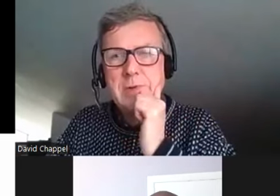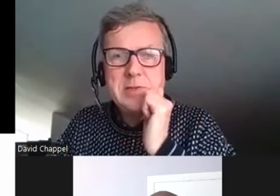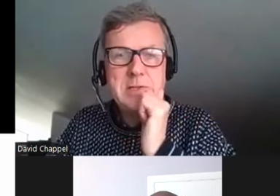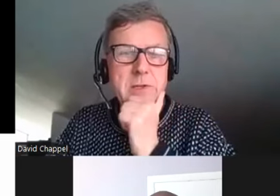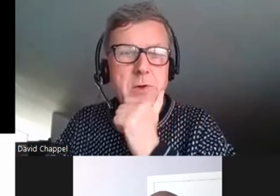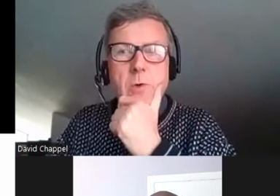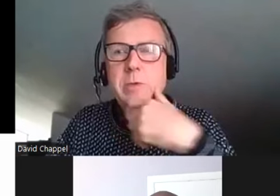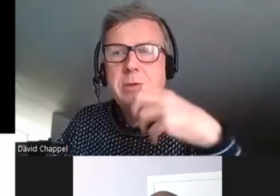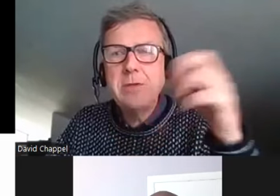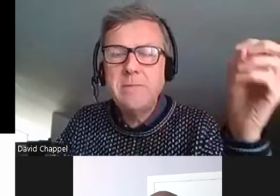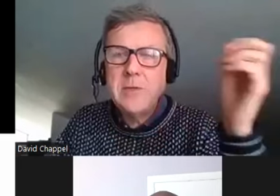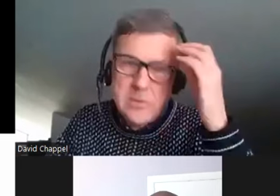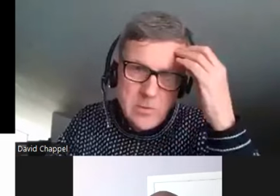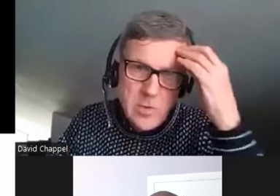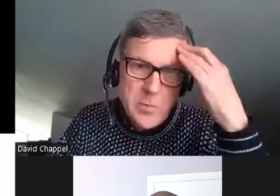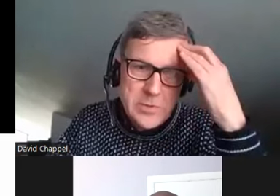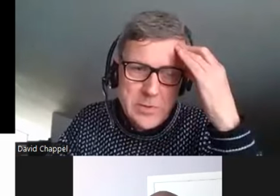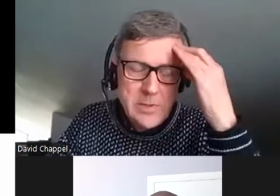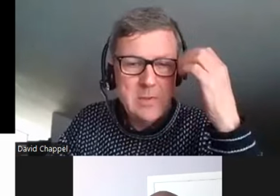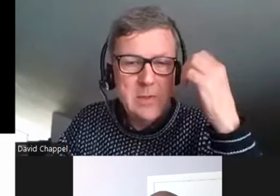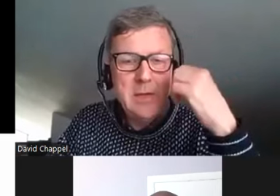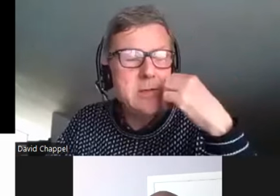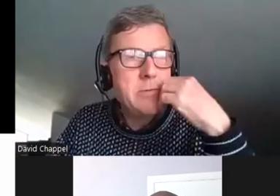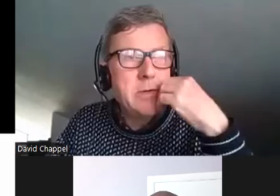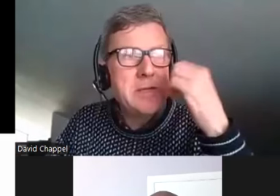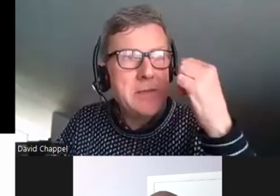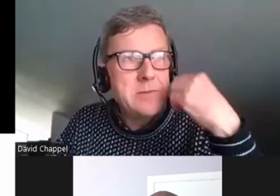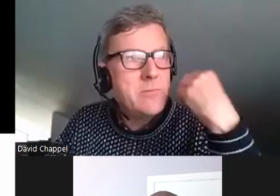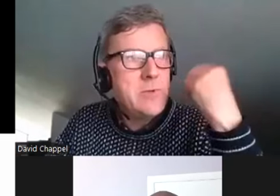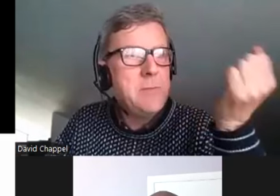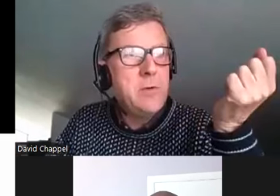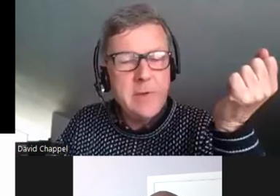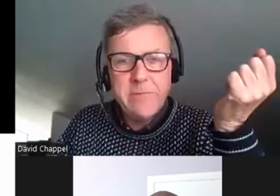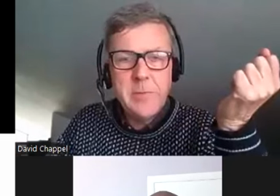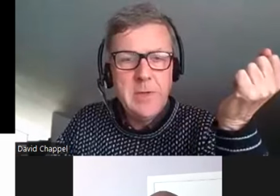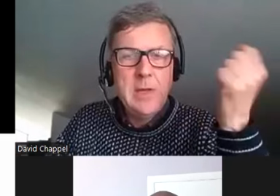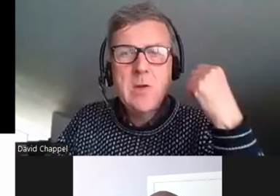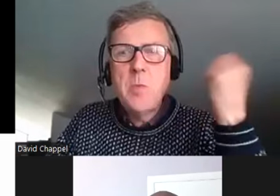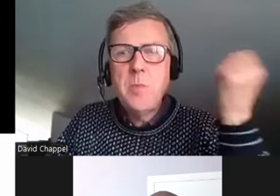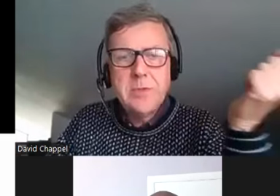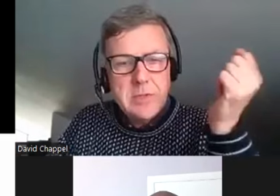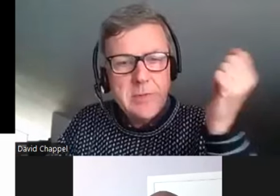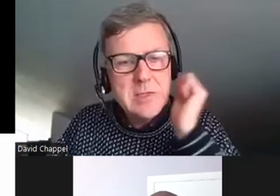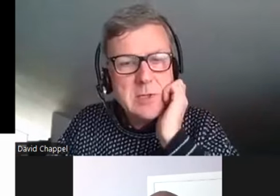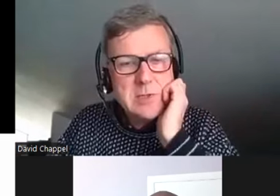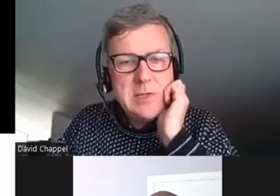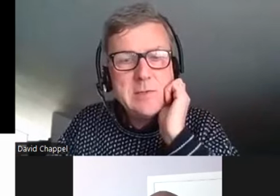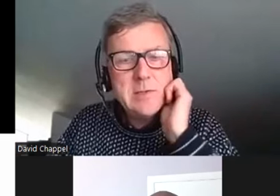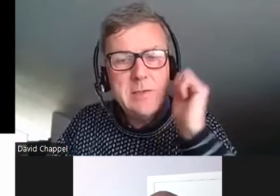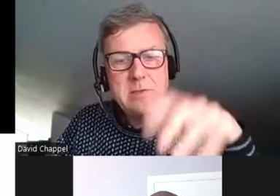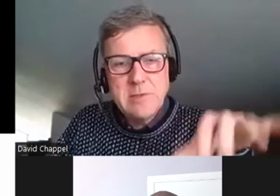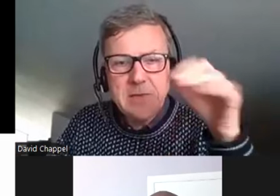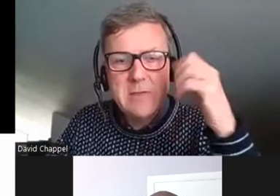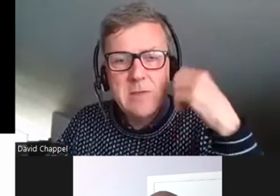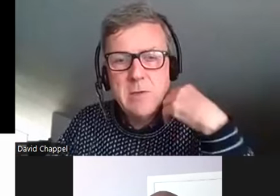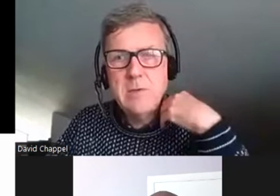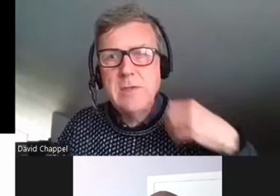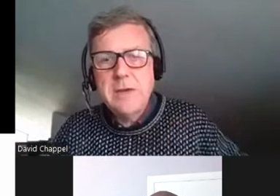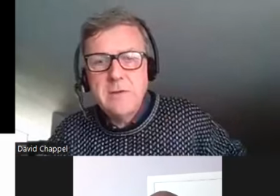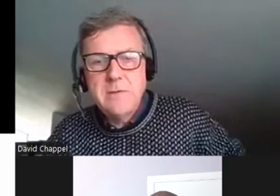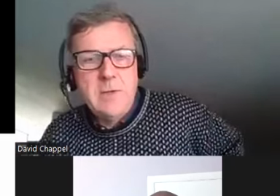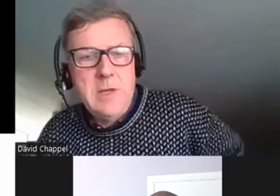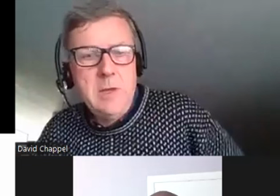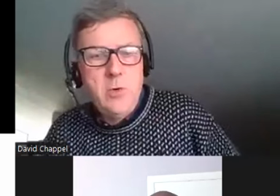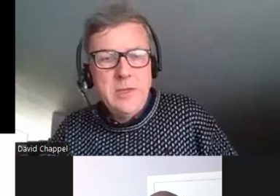really integrating all those individual competencies. And so I think this is really moving from competence to expertise, and this is assessed at